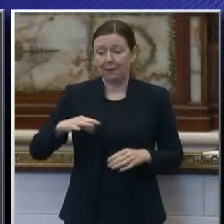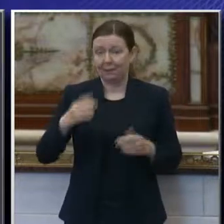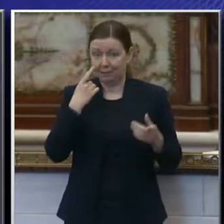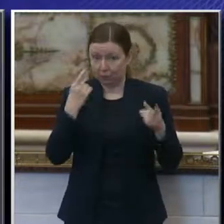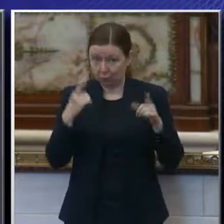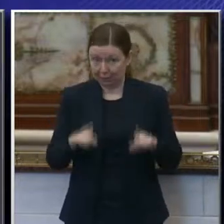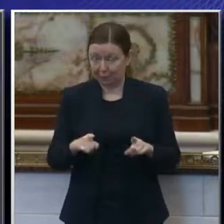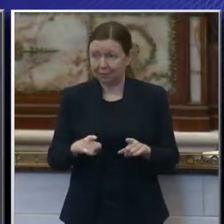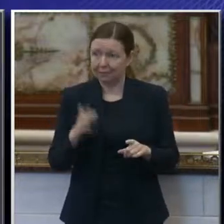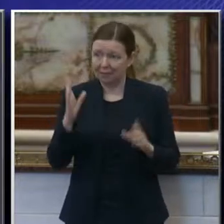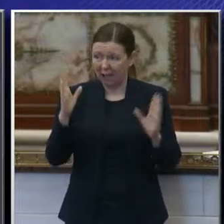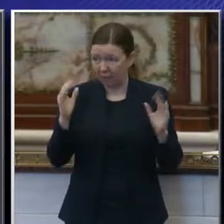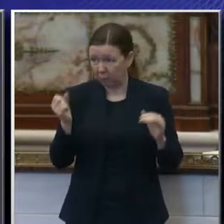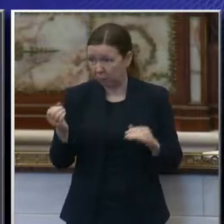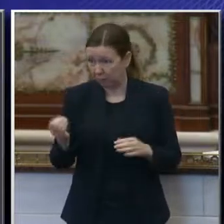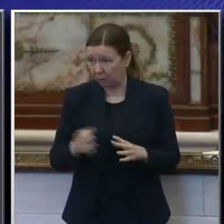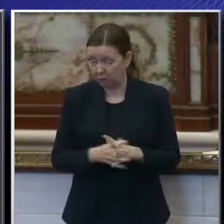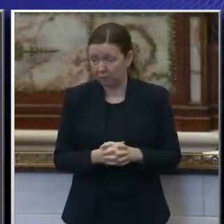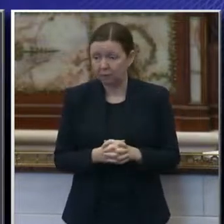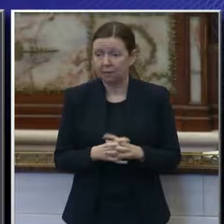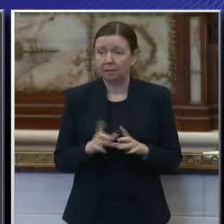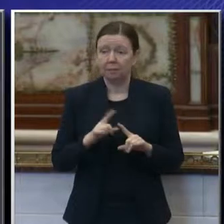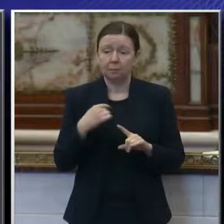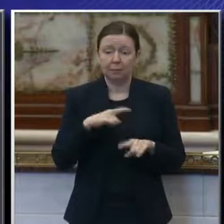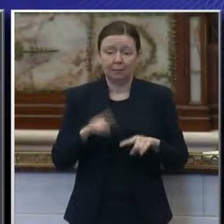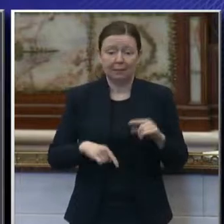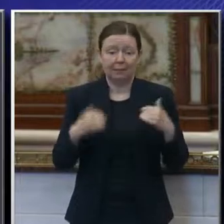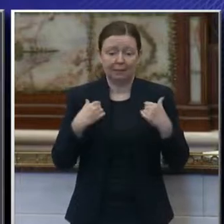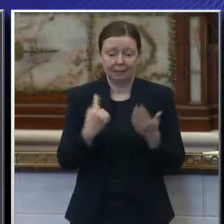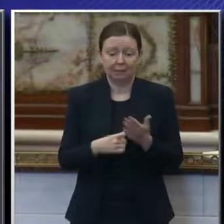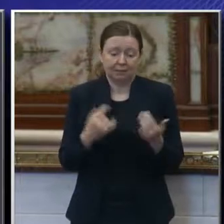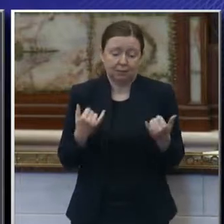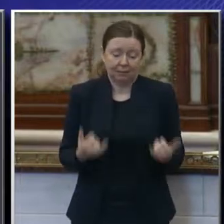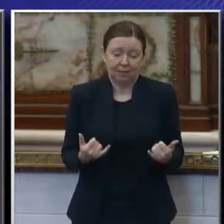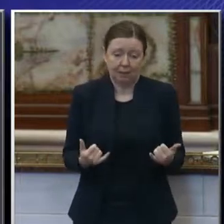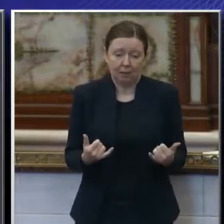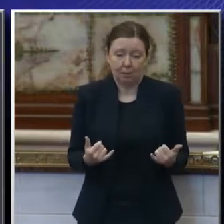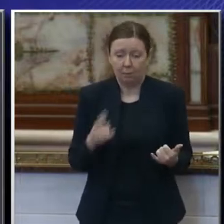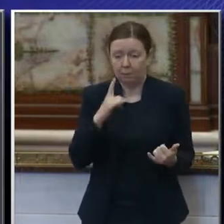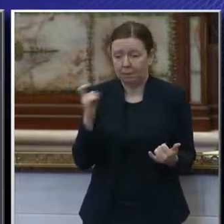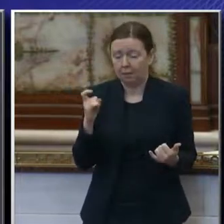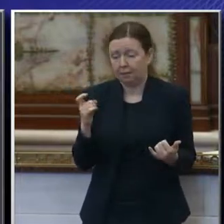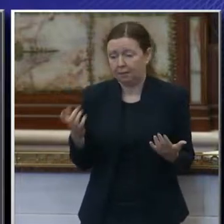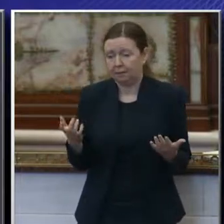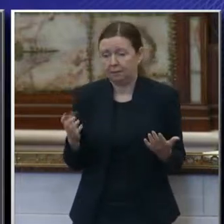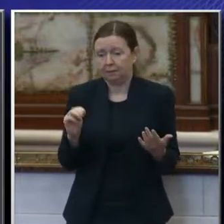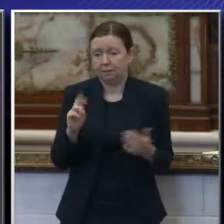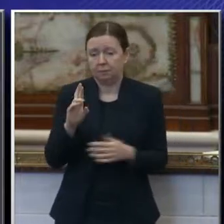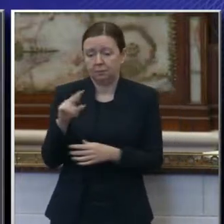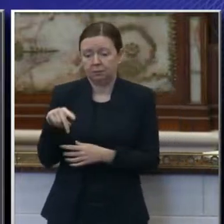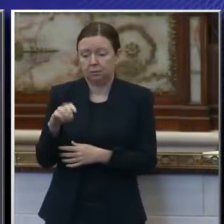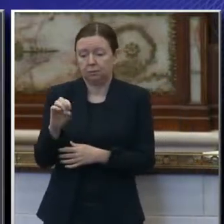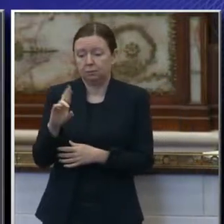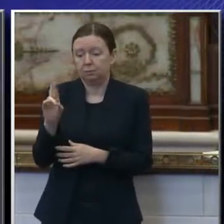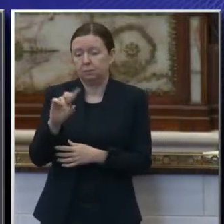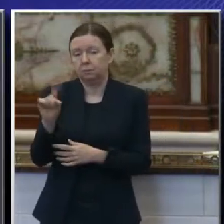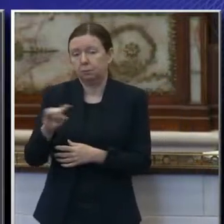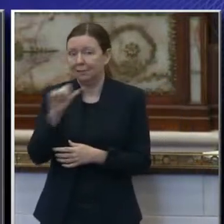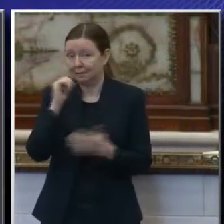agreement? I would hope so, but we can't have those discussions now because Mr. Perez is not